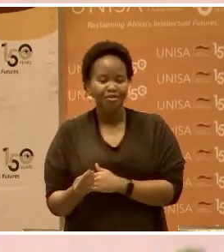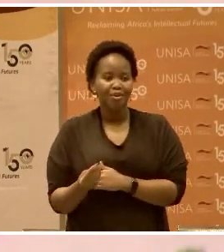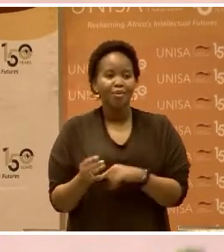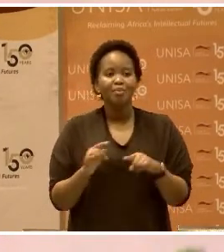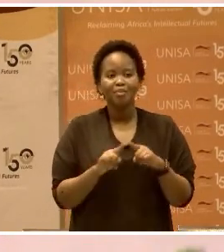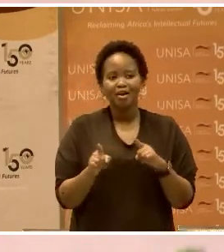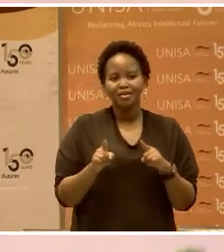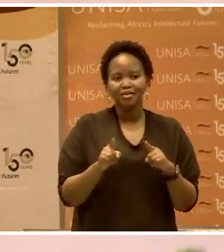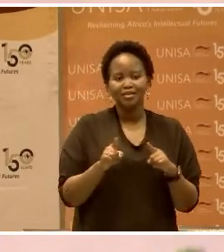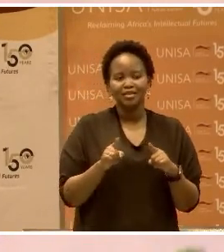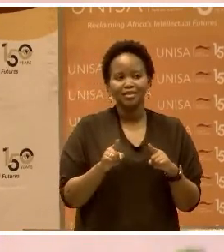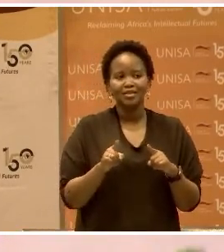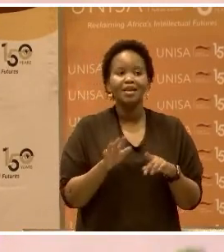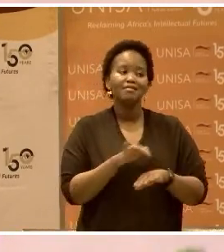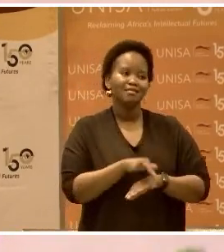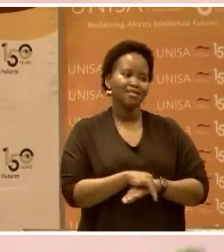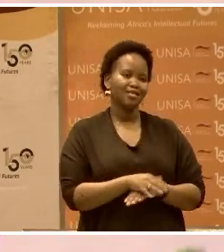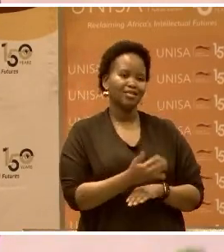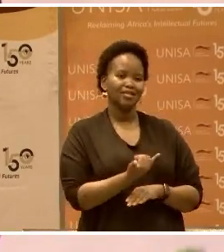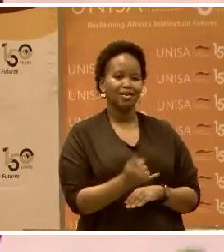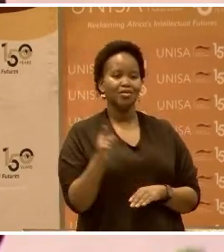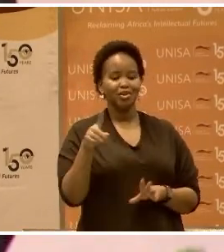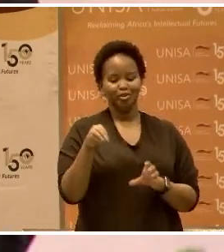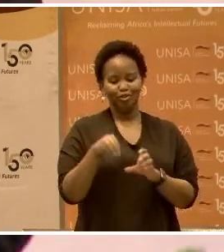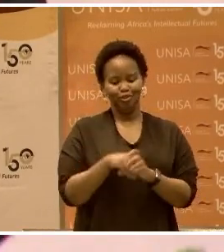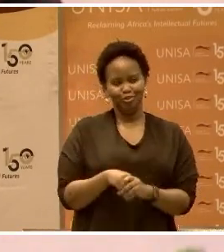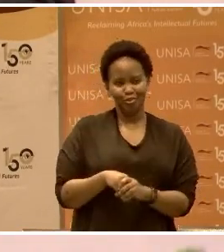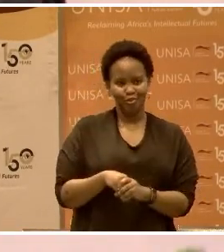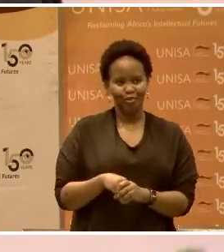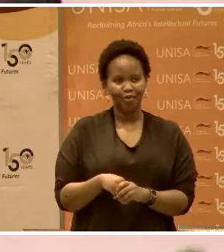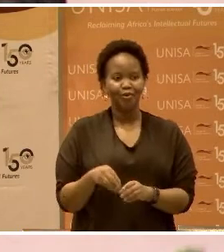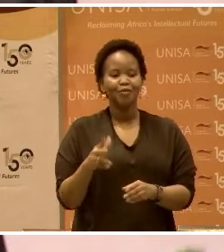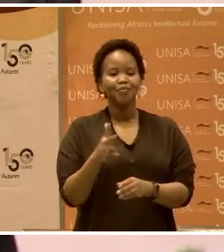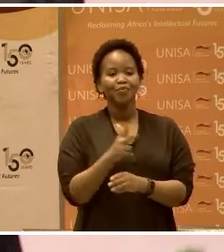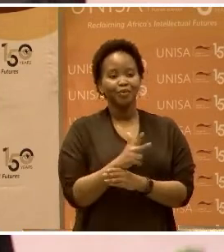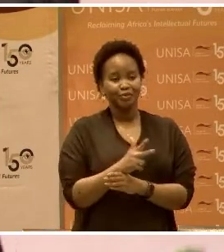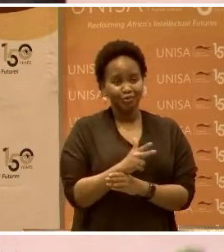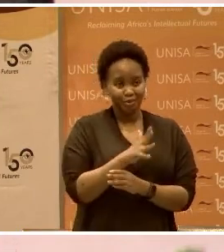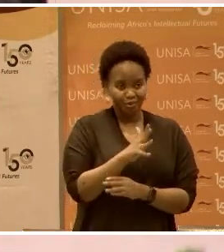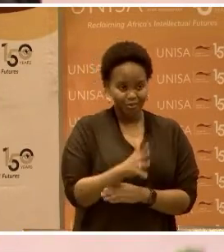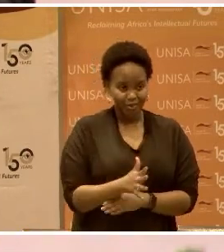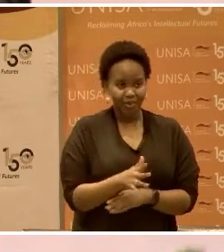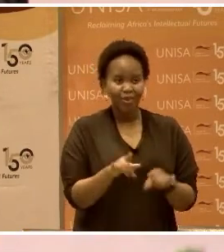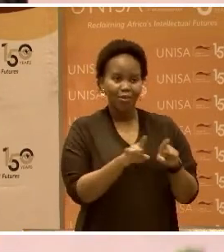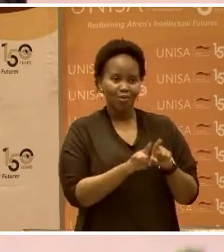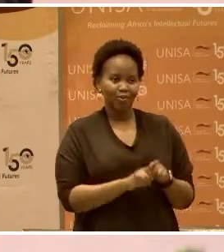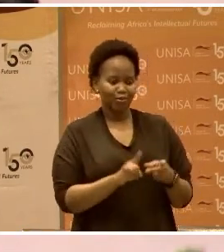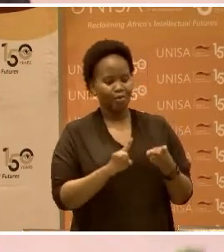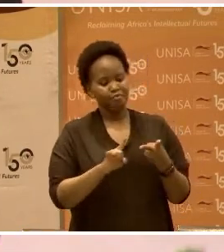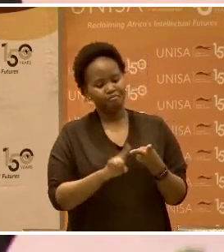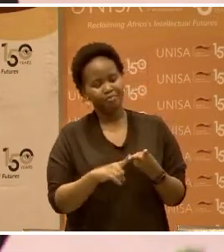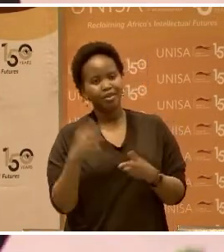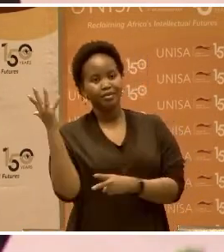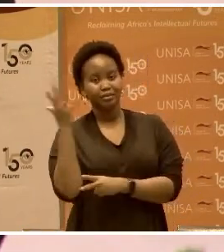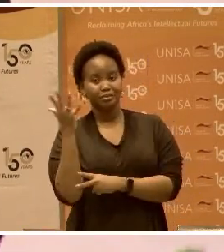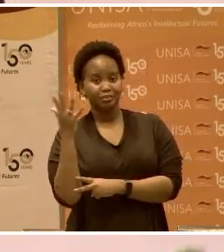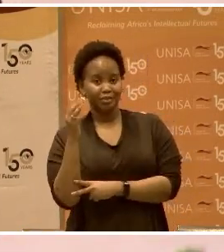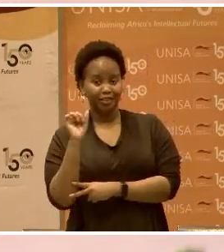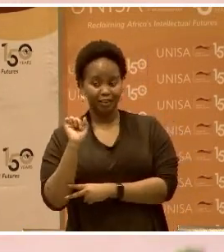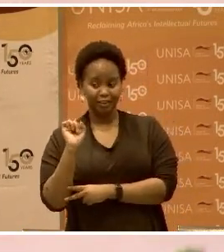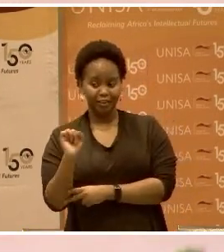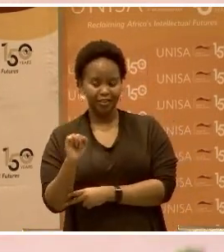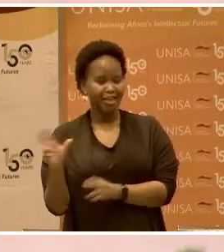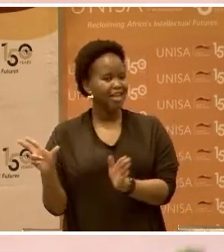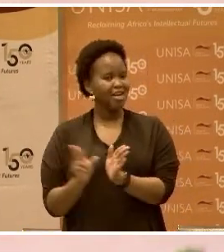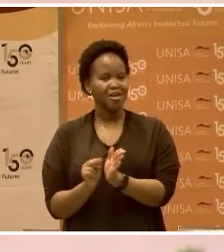joining virtually. So he will be part of the conference today. Professor Tella